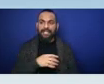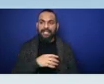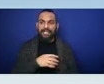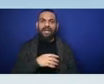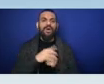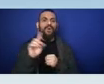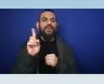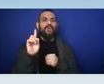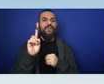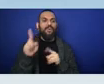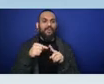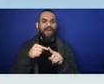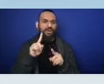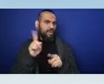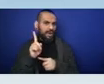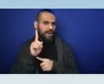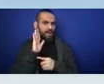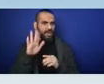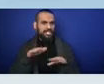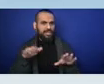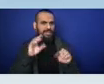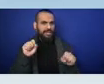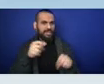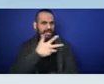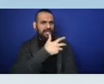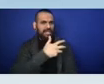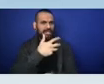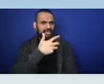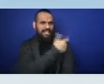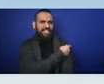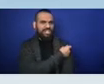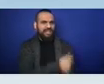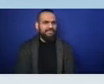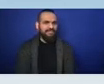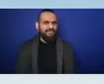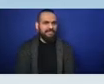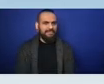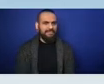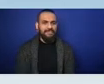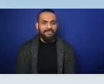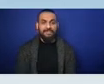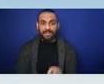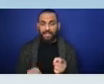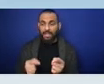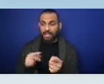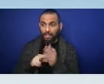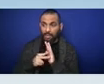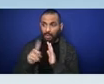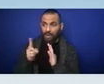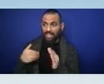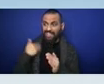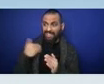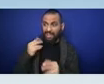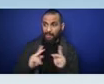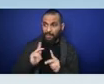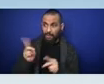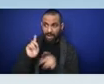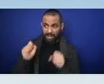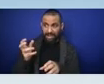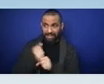Hello? Hello? Yes, good morning. Live. Go ahead with your question. Okay. Good morning. About the children or